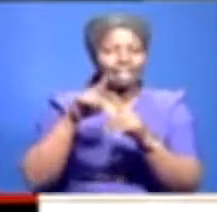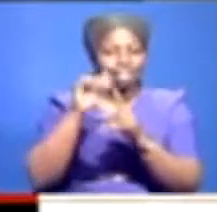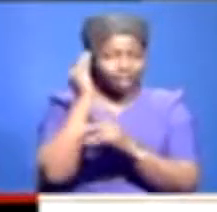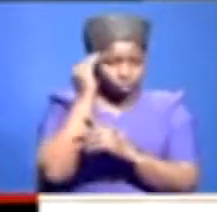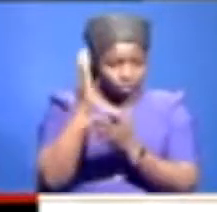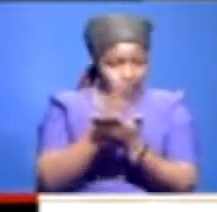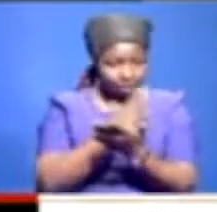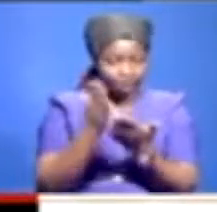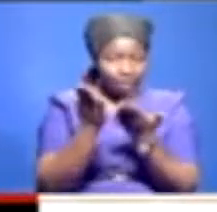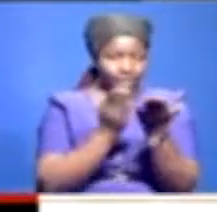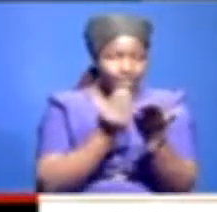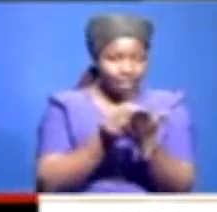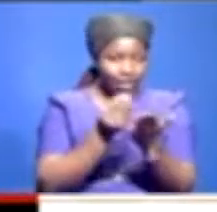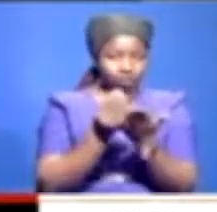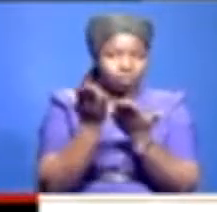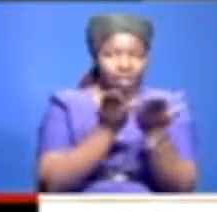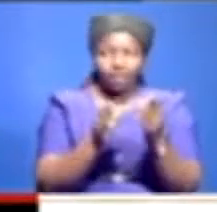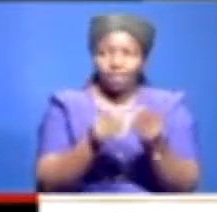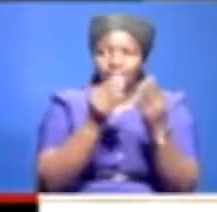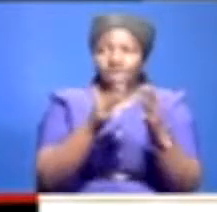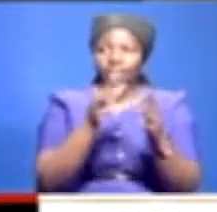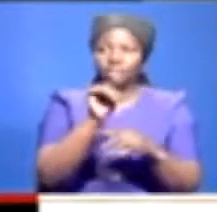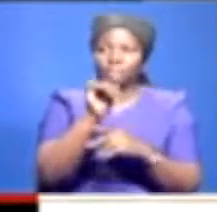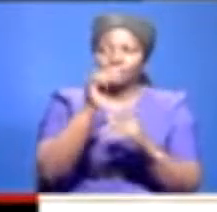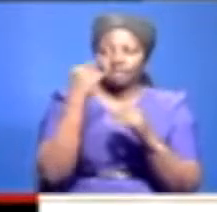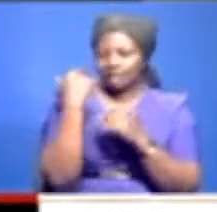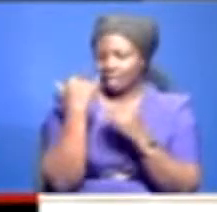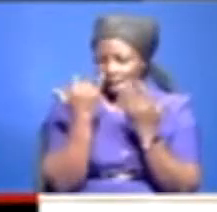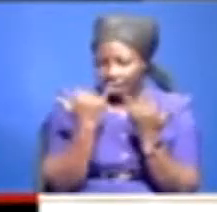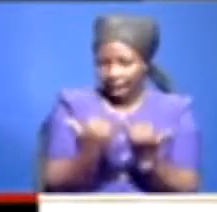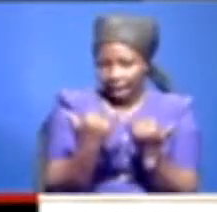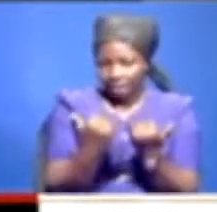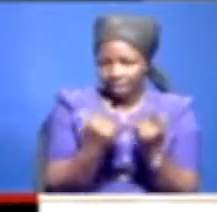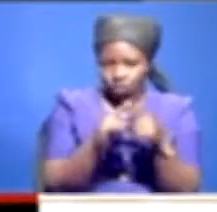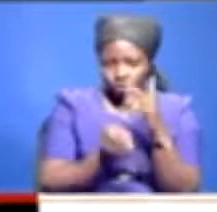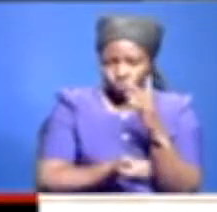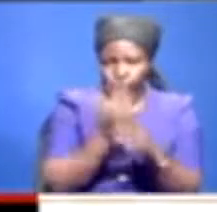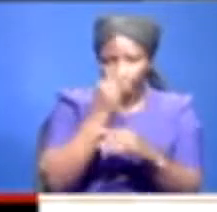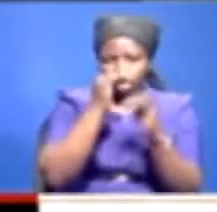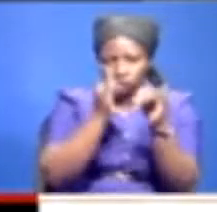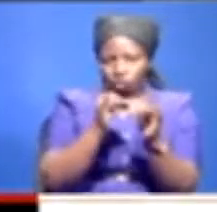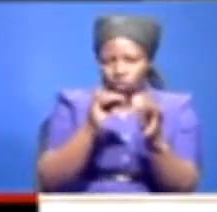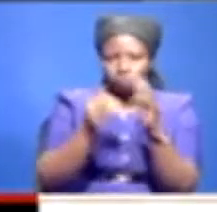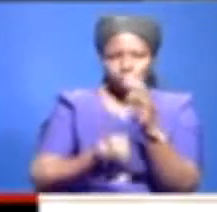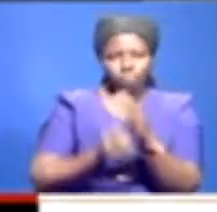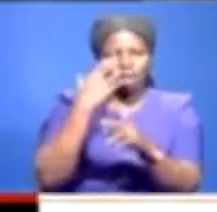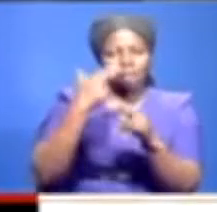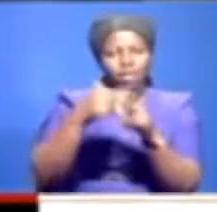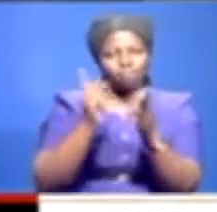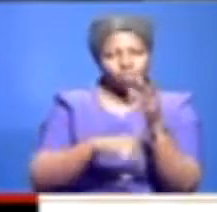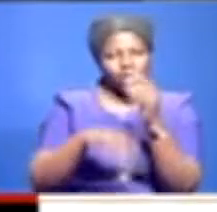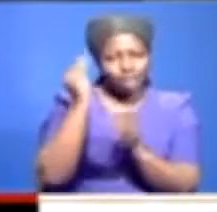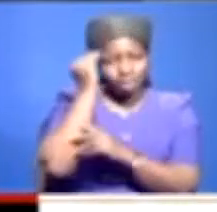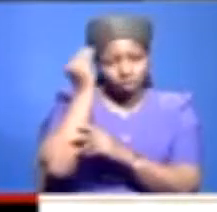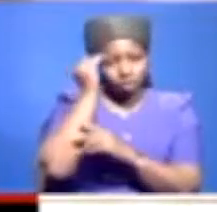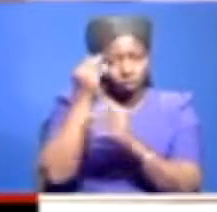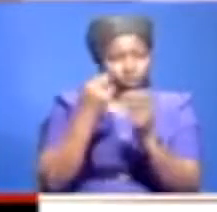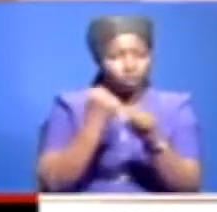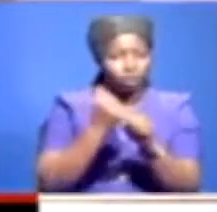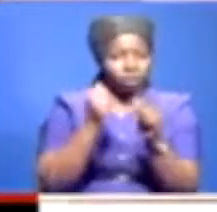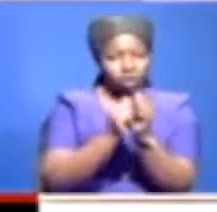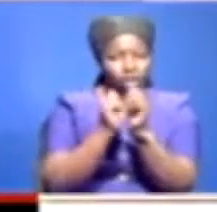provider HFC is the latest one to roll out a new product dubbed Elimu in partnership with Britam